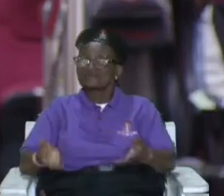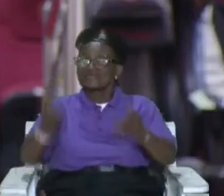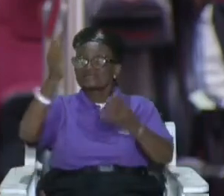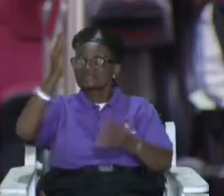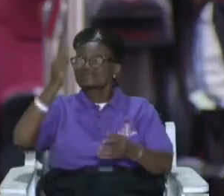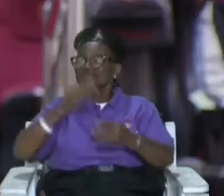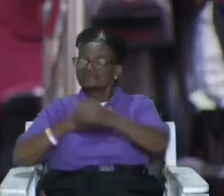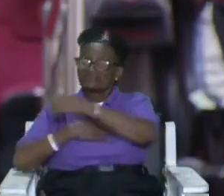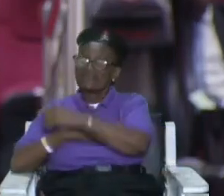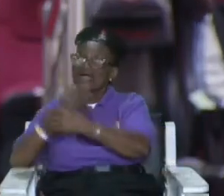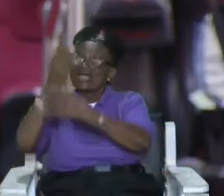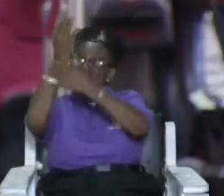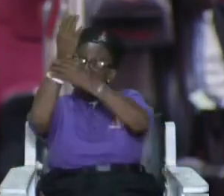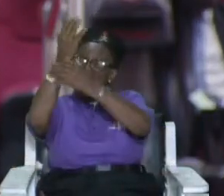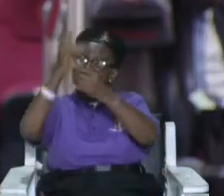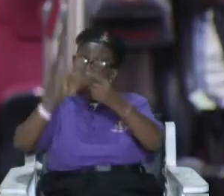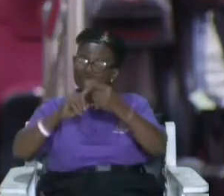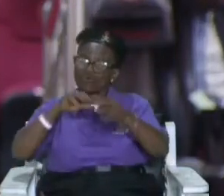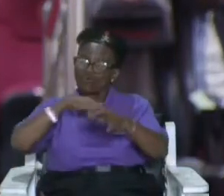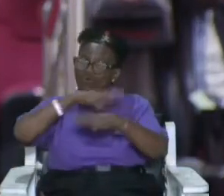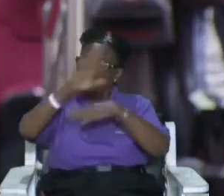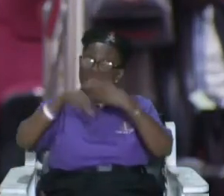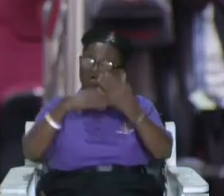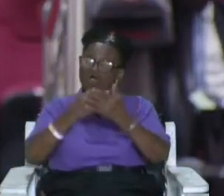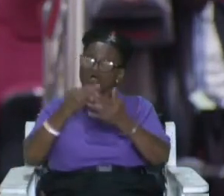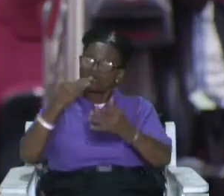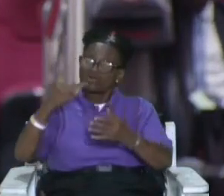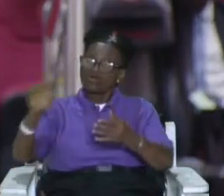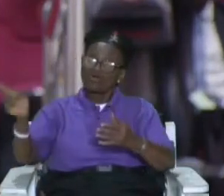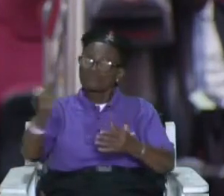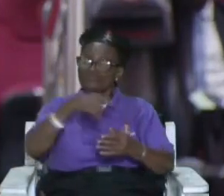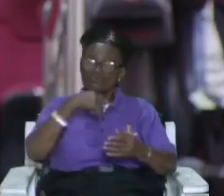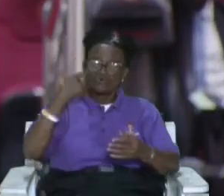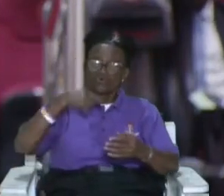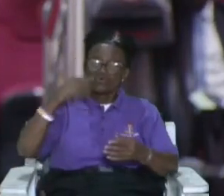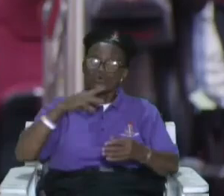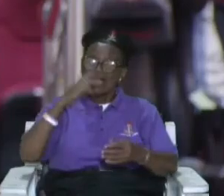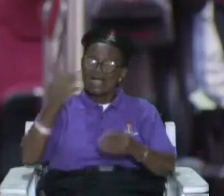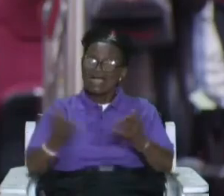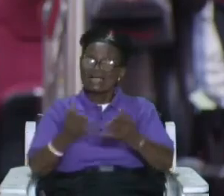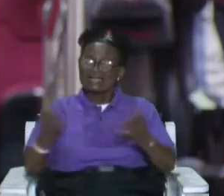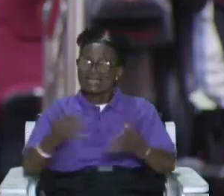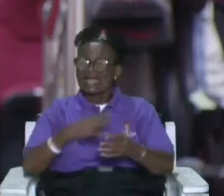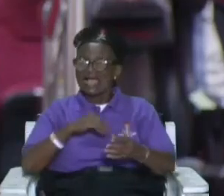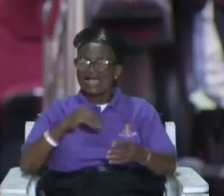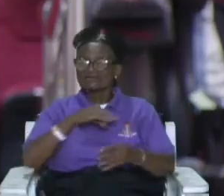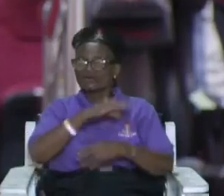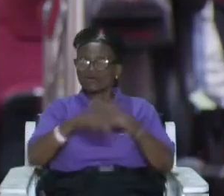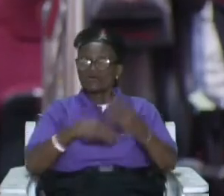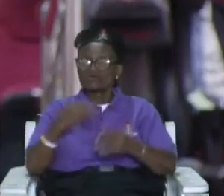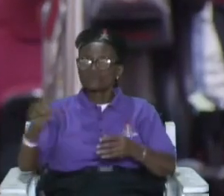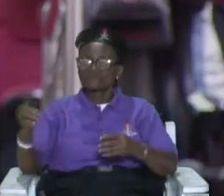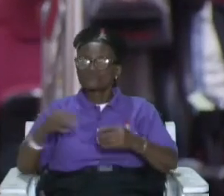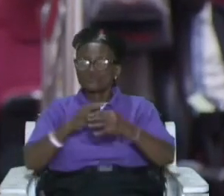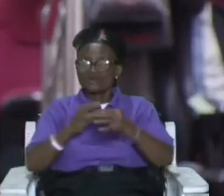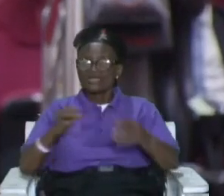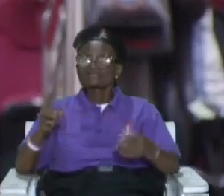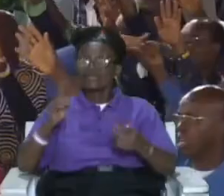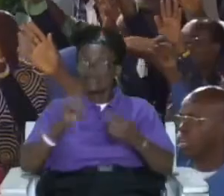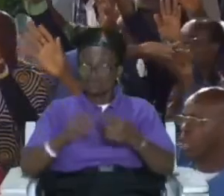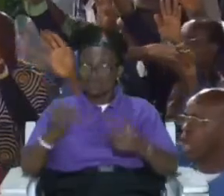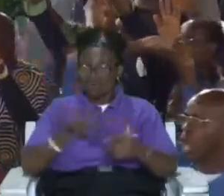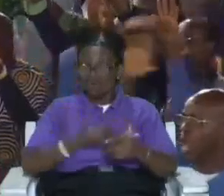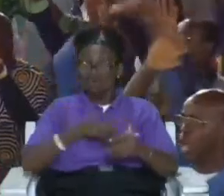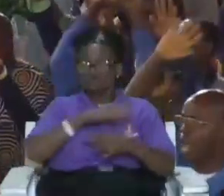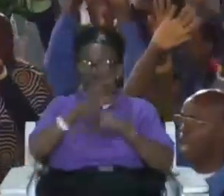to all of you who are here, and all of you are connecting to us throughout the world. From today onward, there be a way for